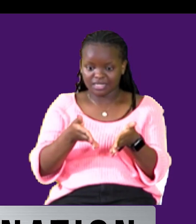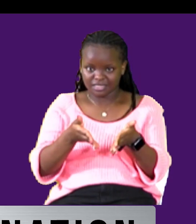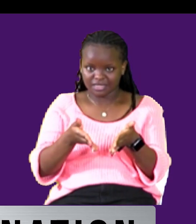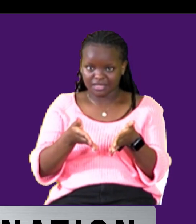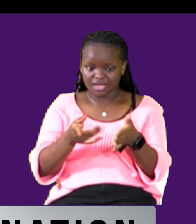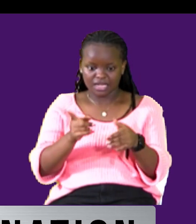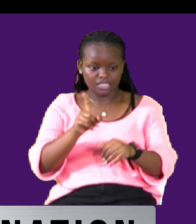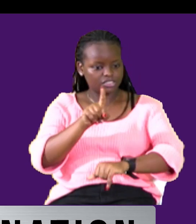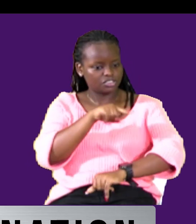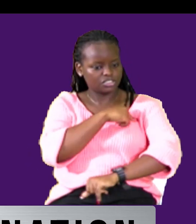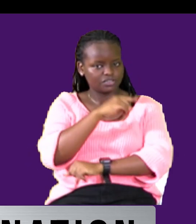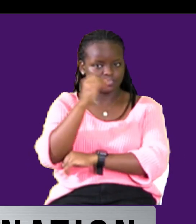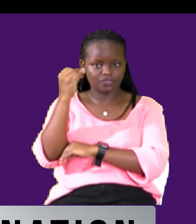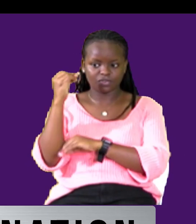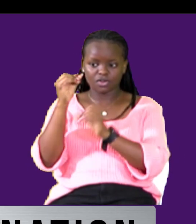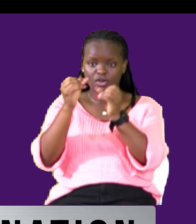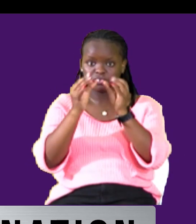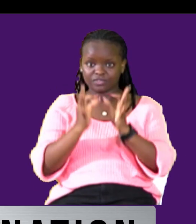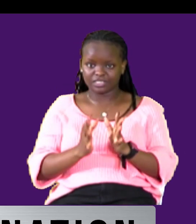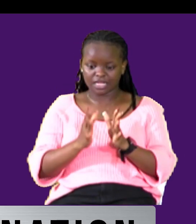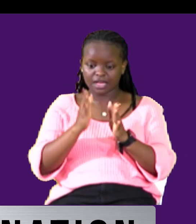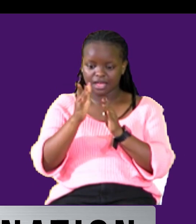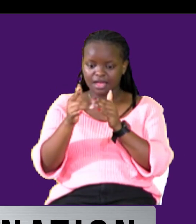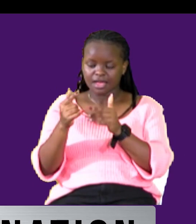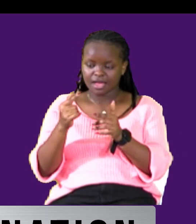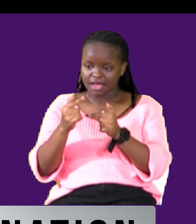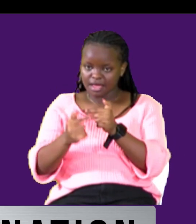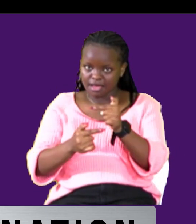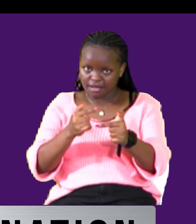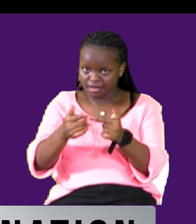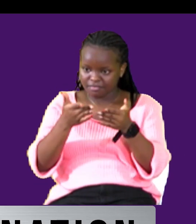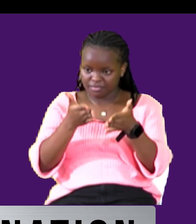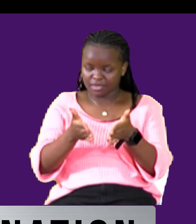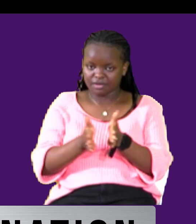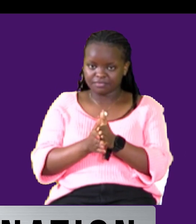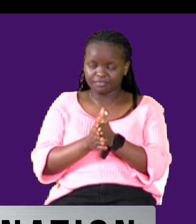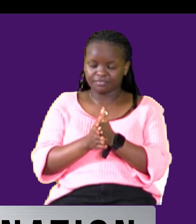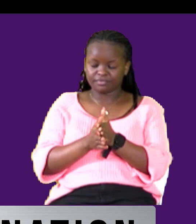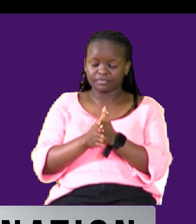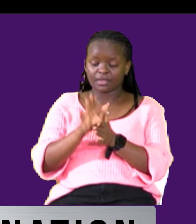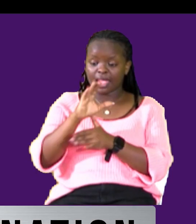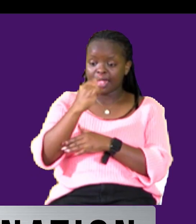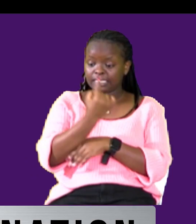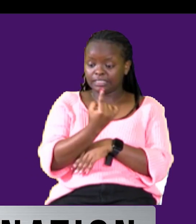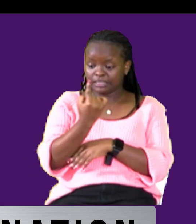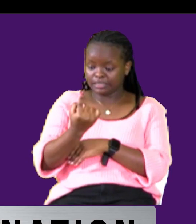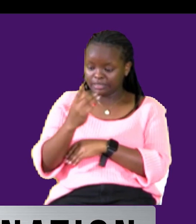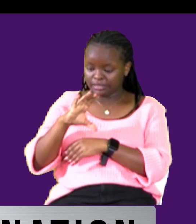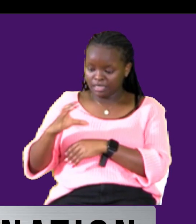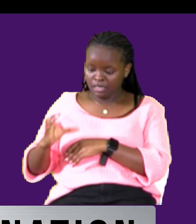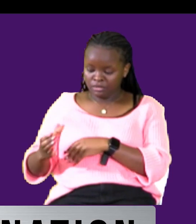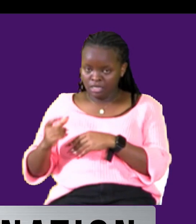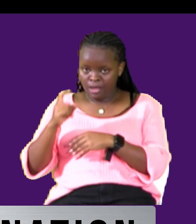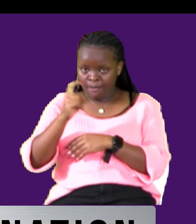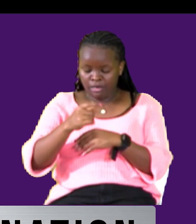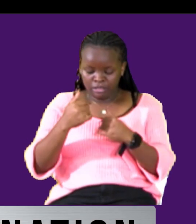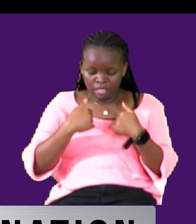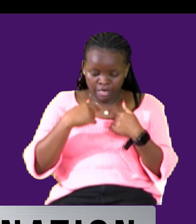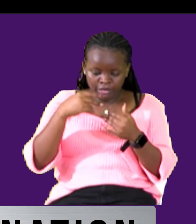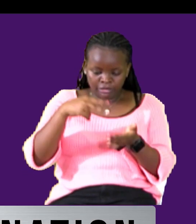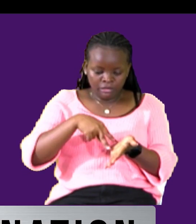officer will come and Yeah. It was envisaged that every county should have a